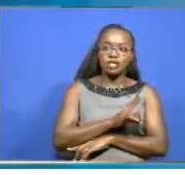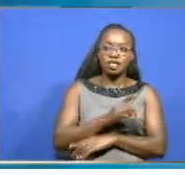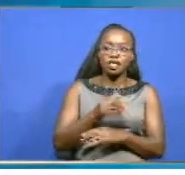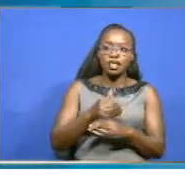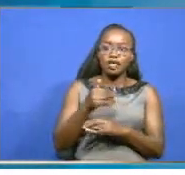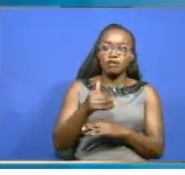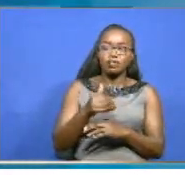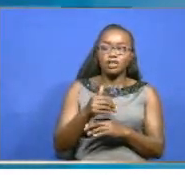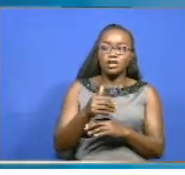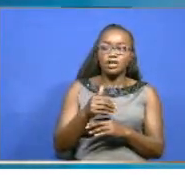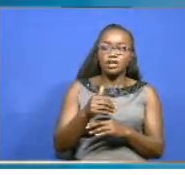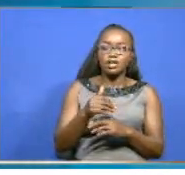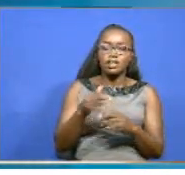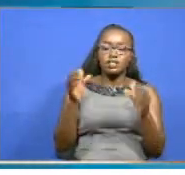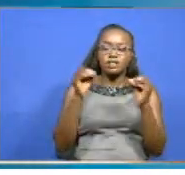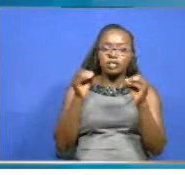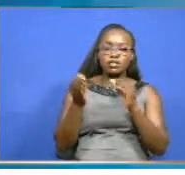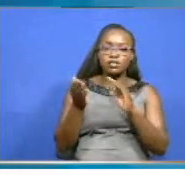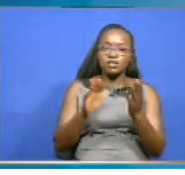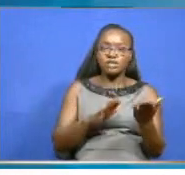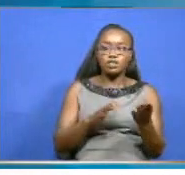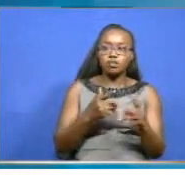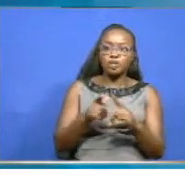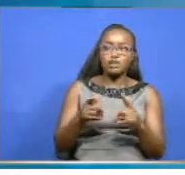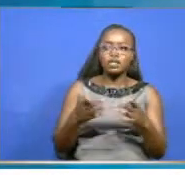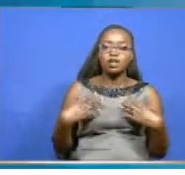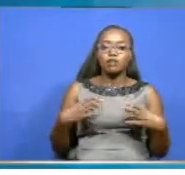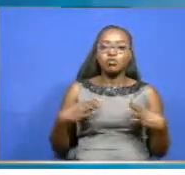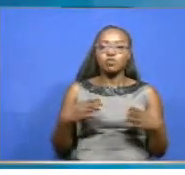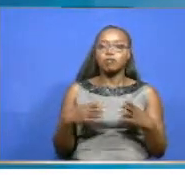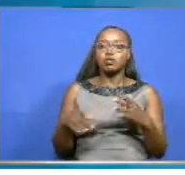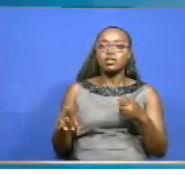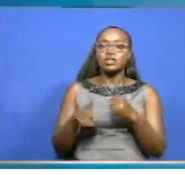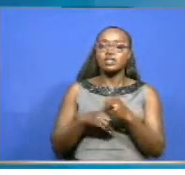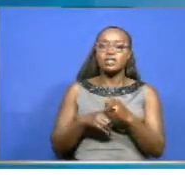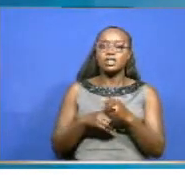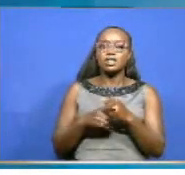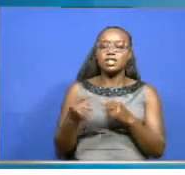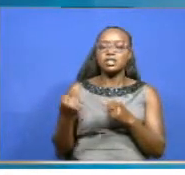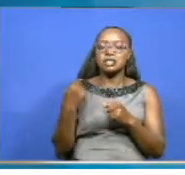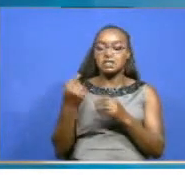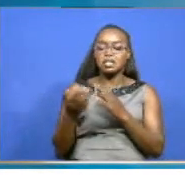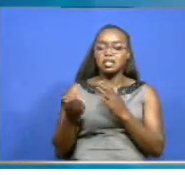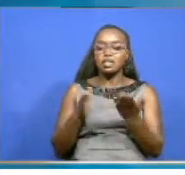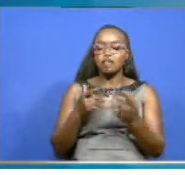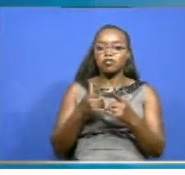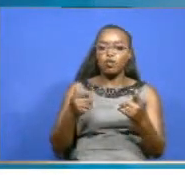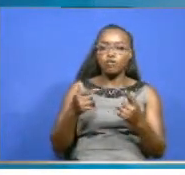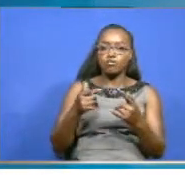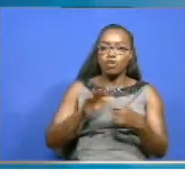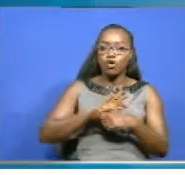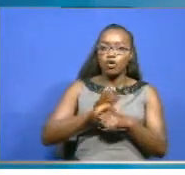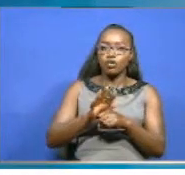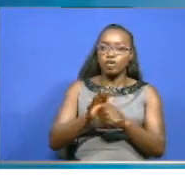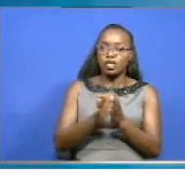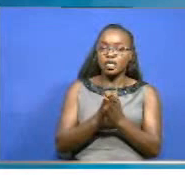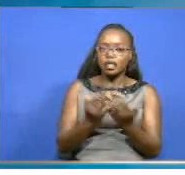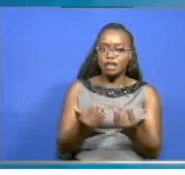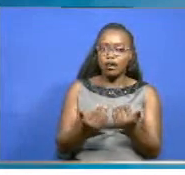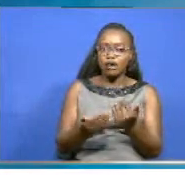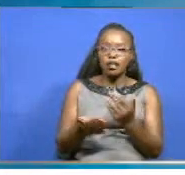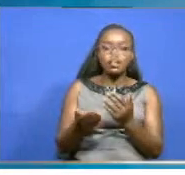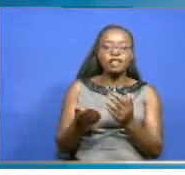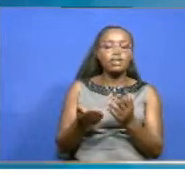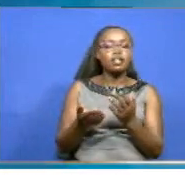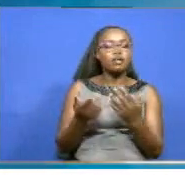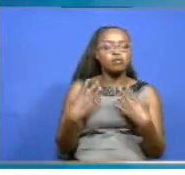no COVID-19 deaths, but six people, unfortunately, succumbed yesterday to the disease. And currently, the death toll stands